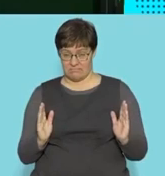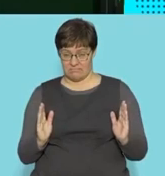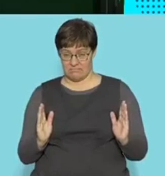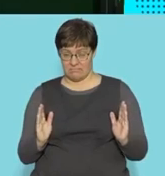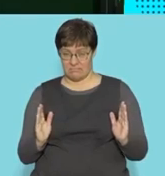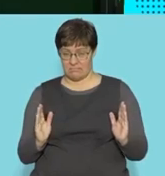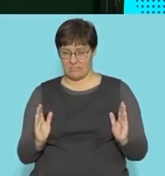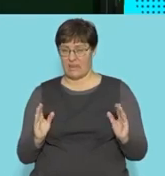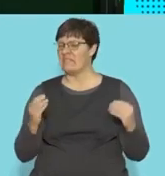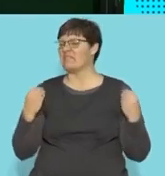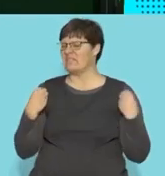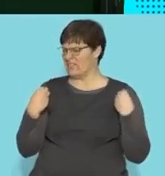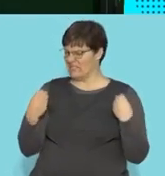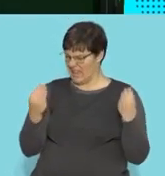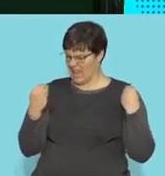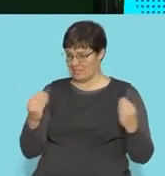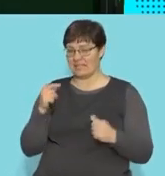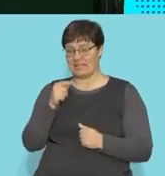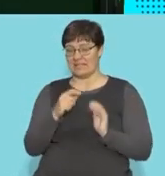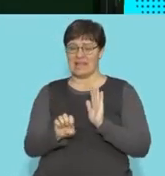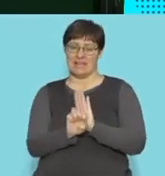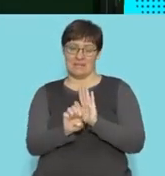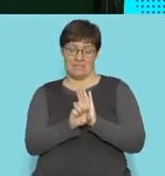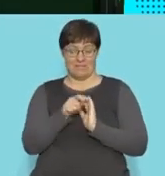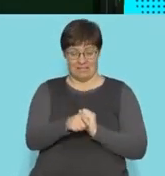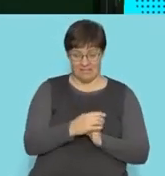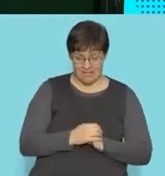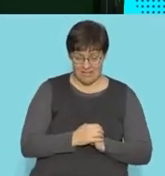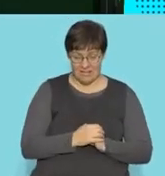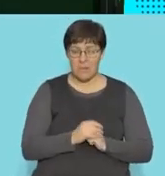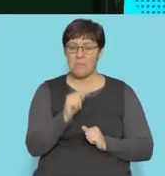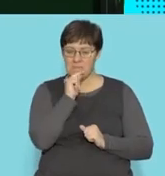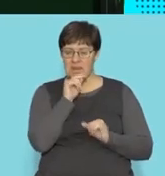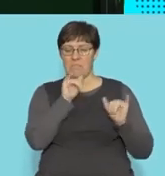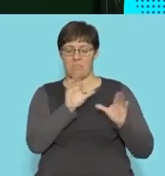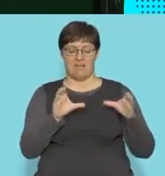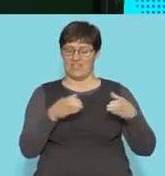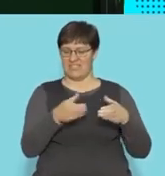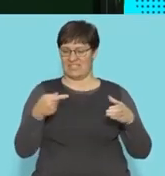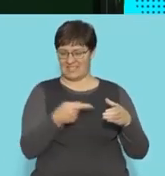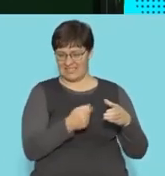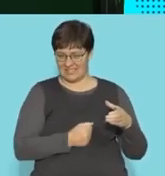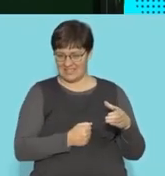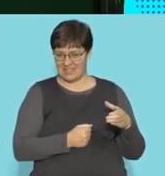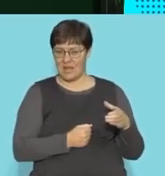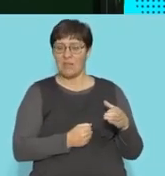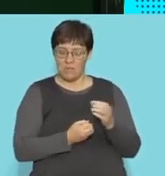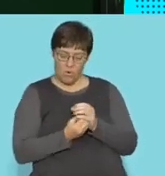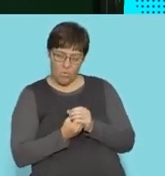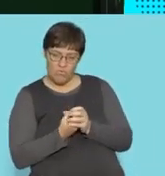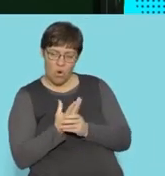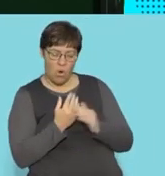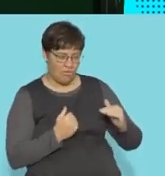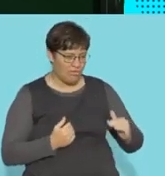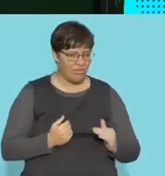very famous and classical example of a population and how its